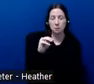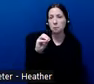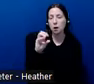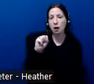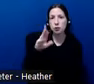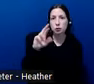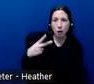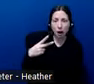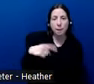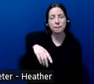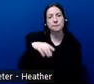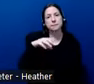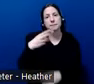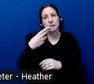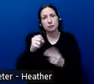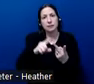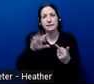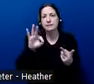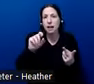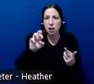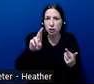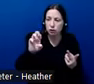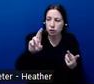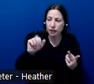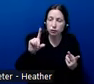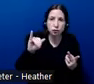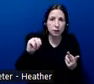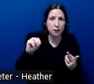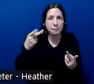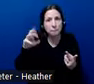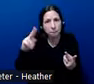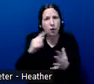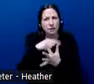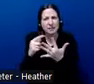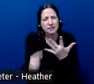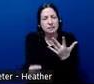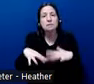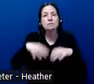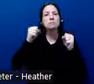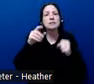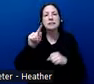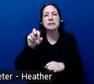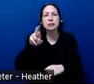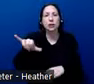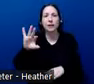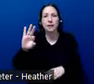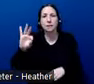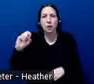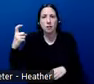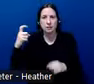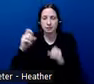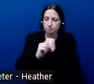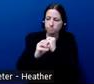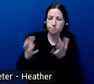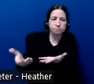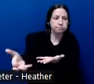12th Avenue Elementary, participate in Terry Fox runs and campaigns. Collectively, thousands of dollars are raised to